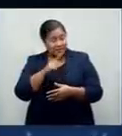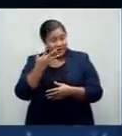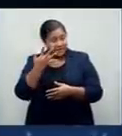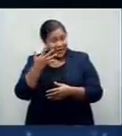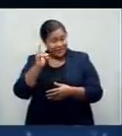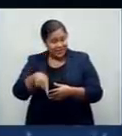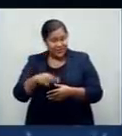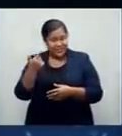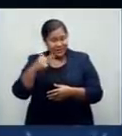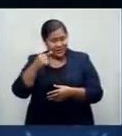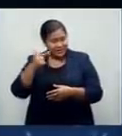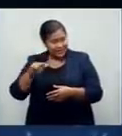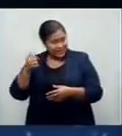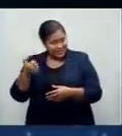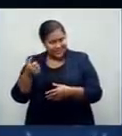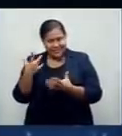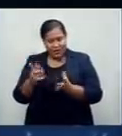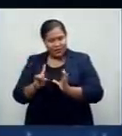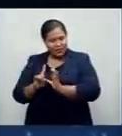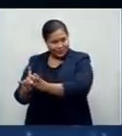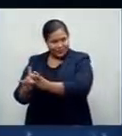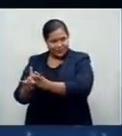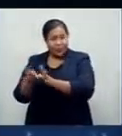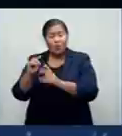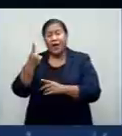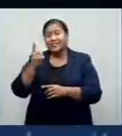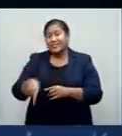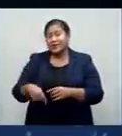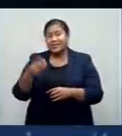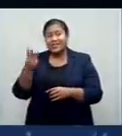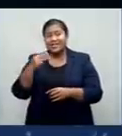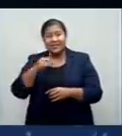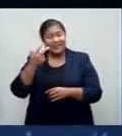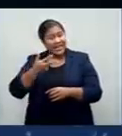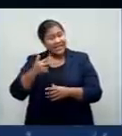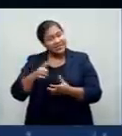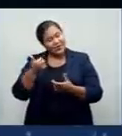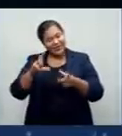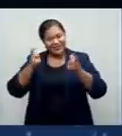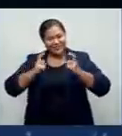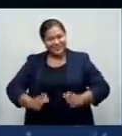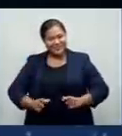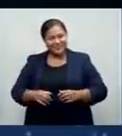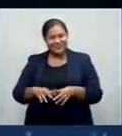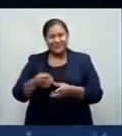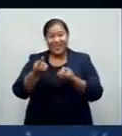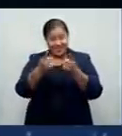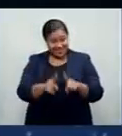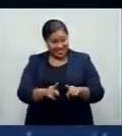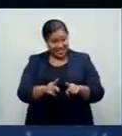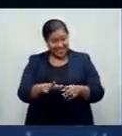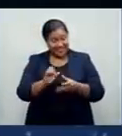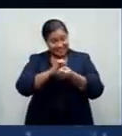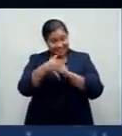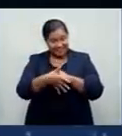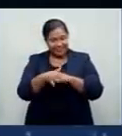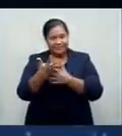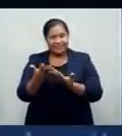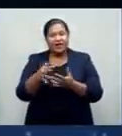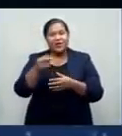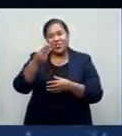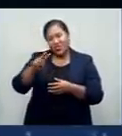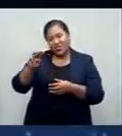5,776 active cases in isolation, with 1,318 recoveries in total. The COVID-19 death toll now stands